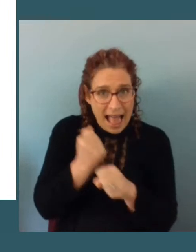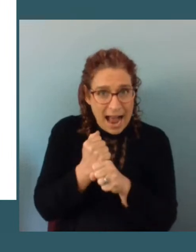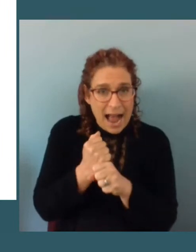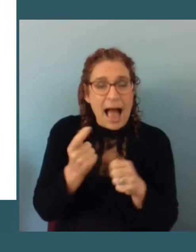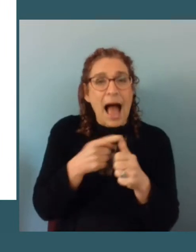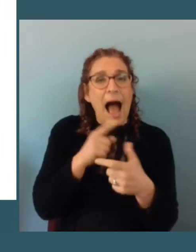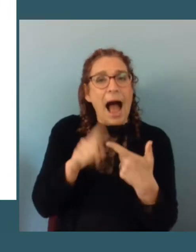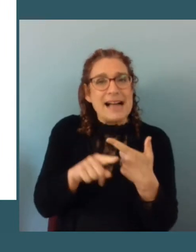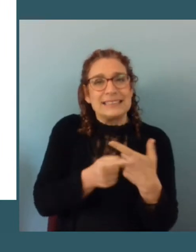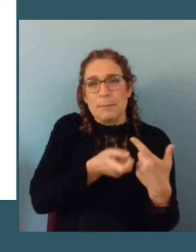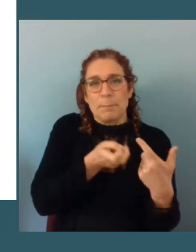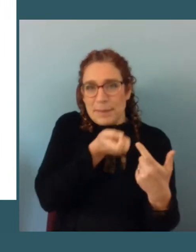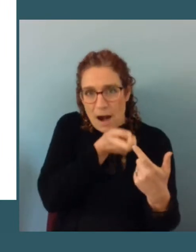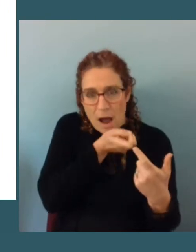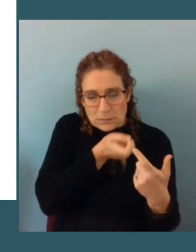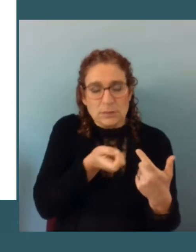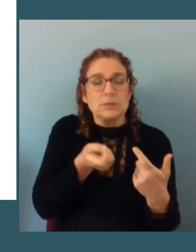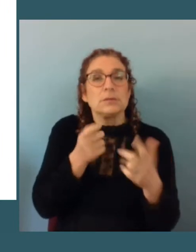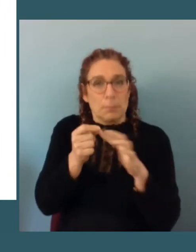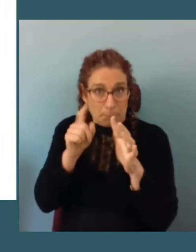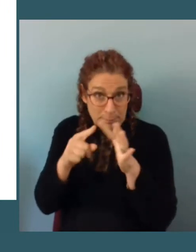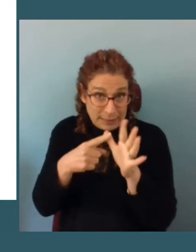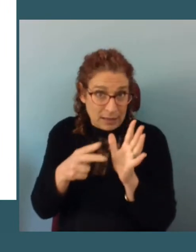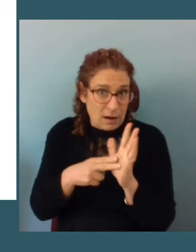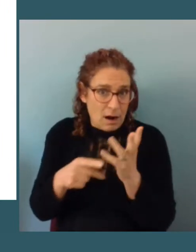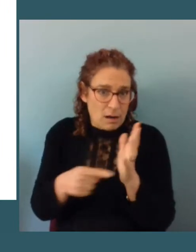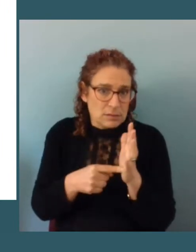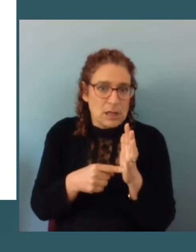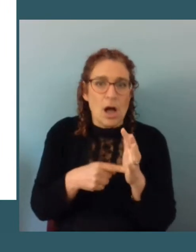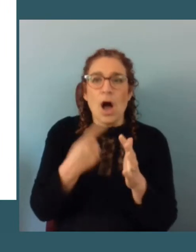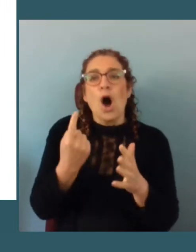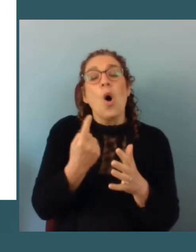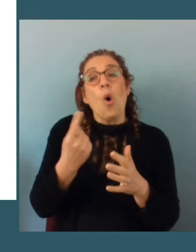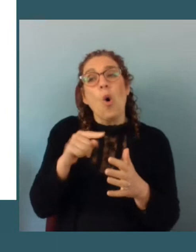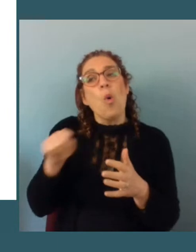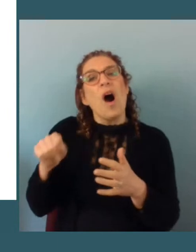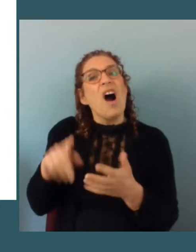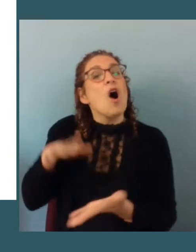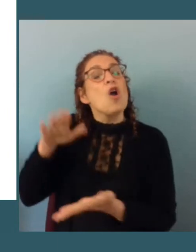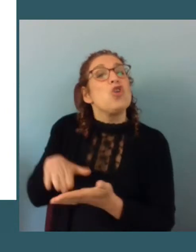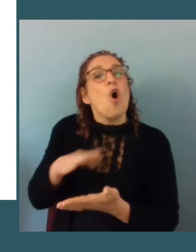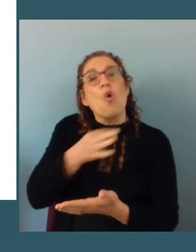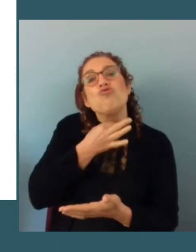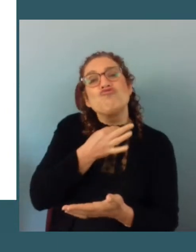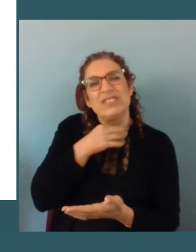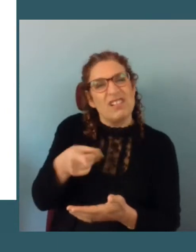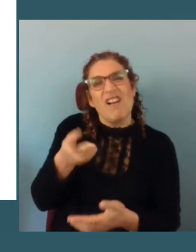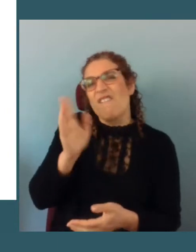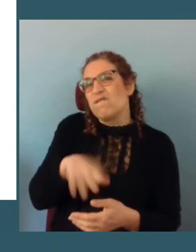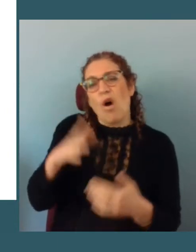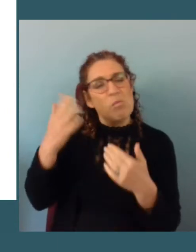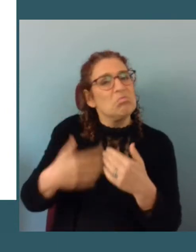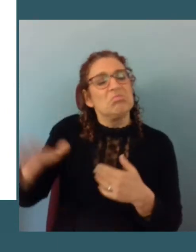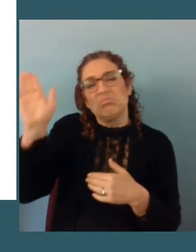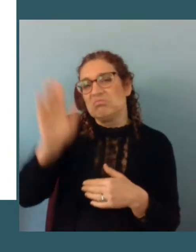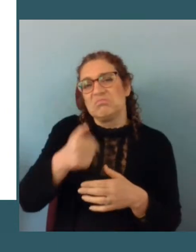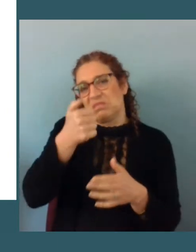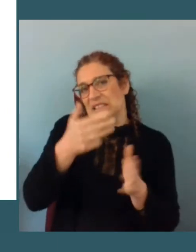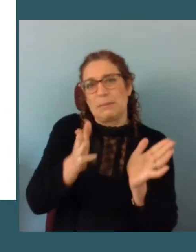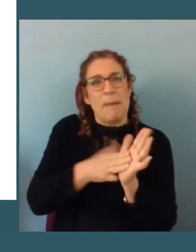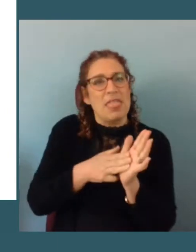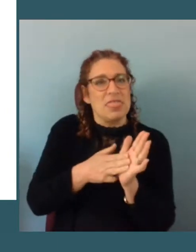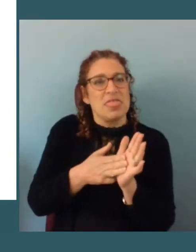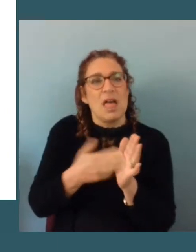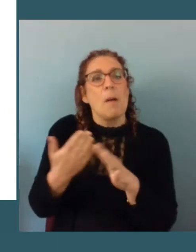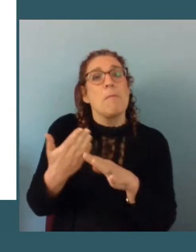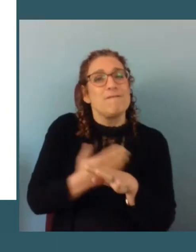for a low-risk baby, it would be as usual from 6 months of age to introduce these before the first